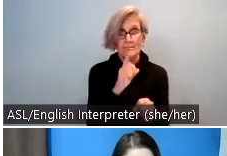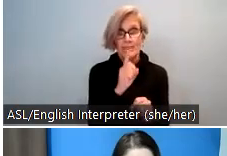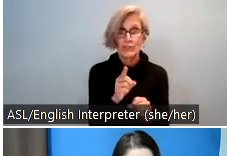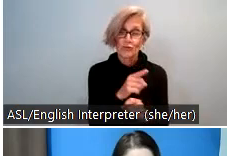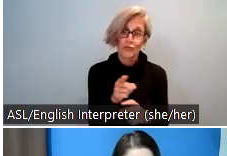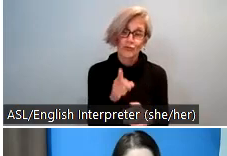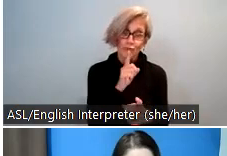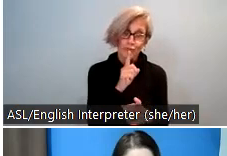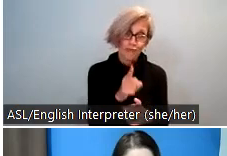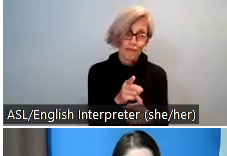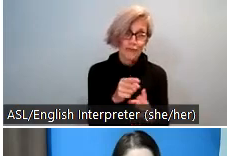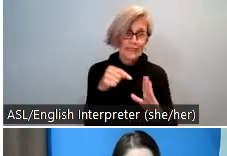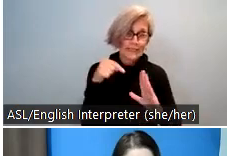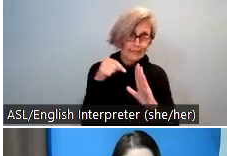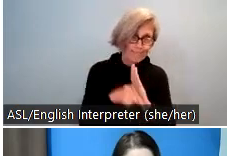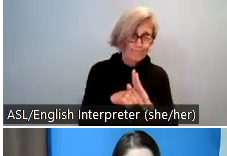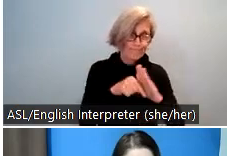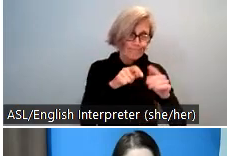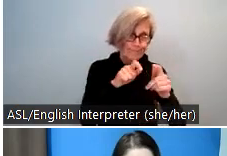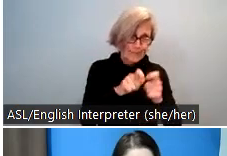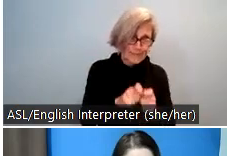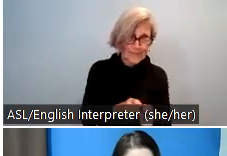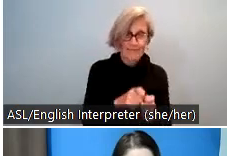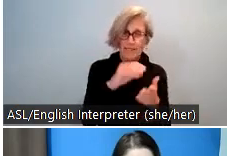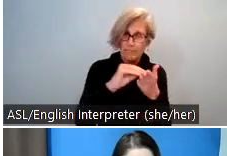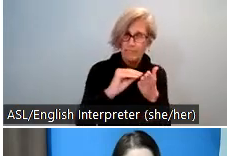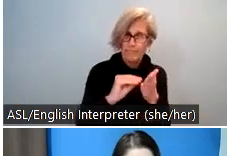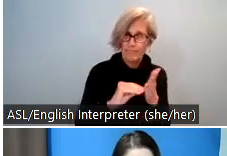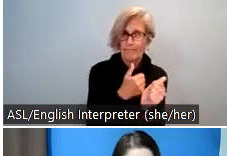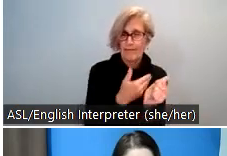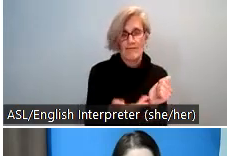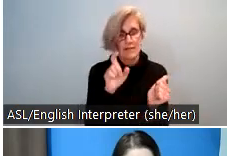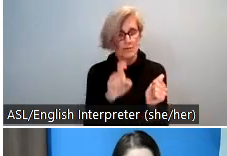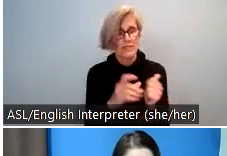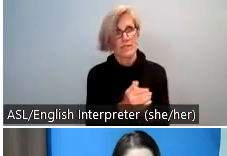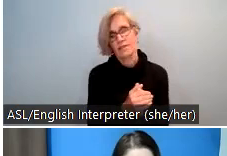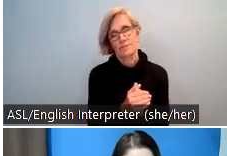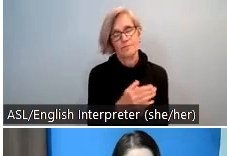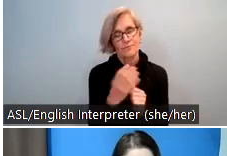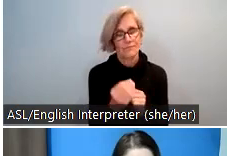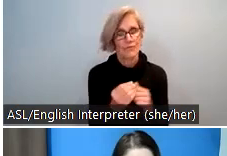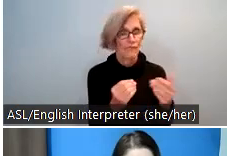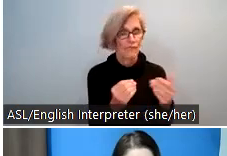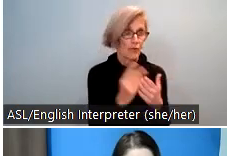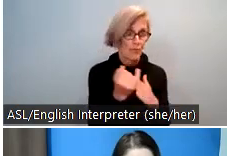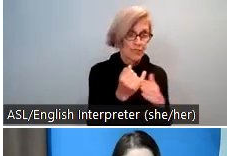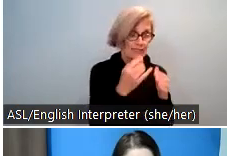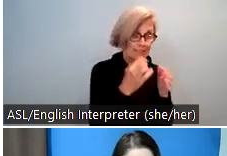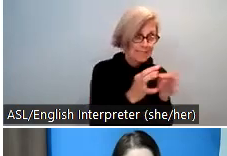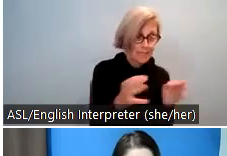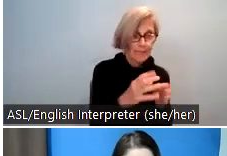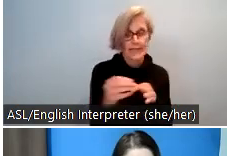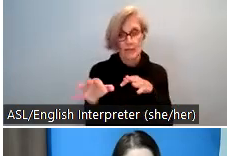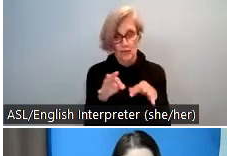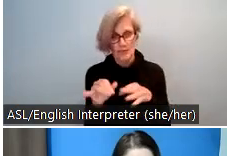the details and the specifics that are requested for the problem statement and for the project descriptions and those sorts of